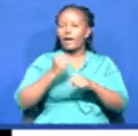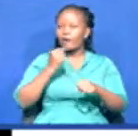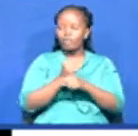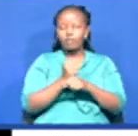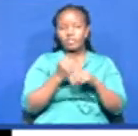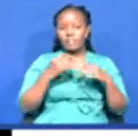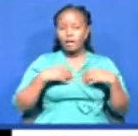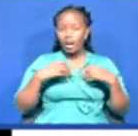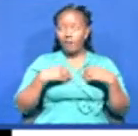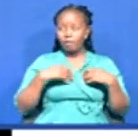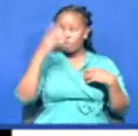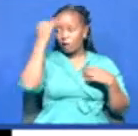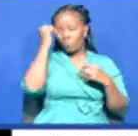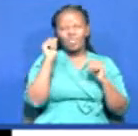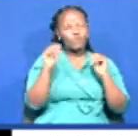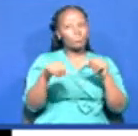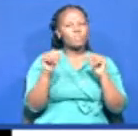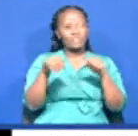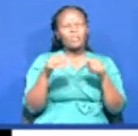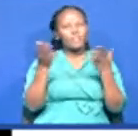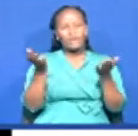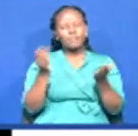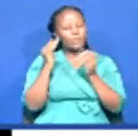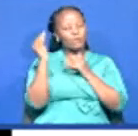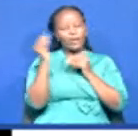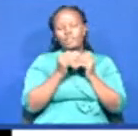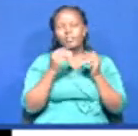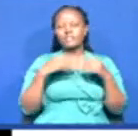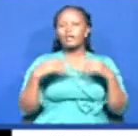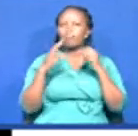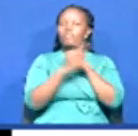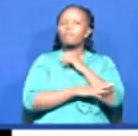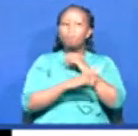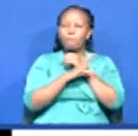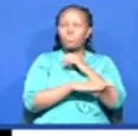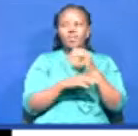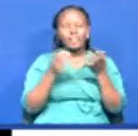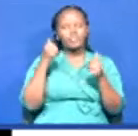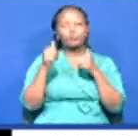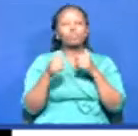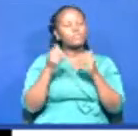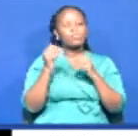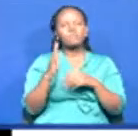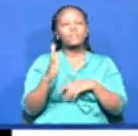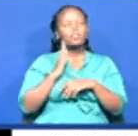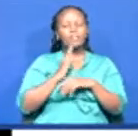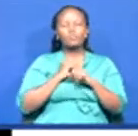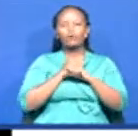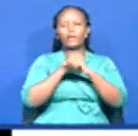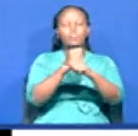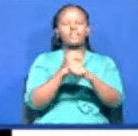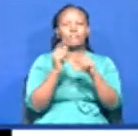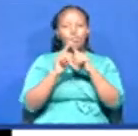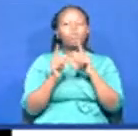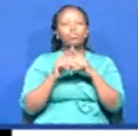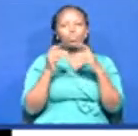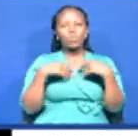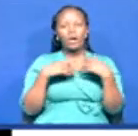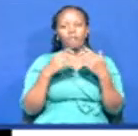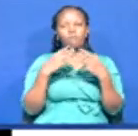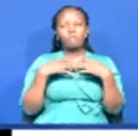to at least have our country being secure, and then there is also the component of